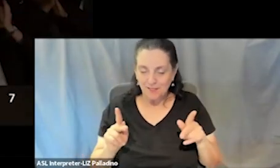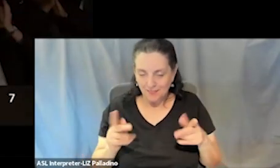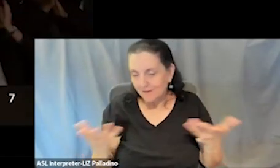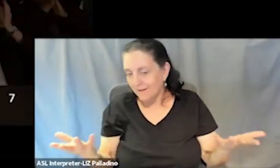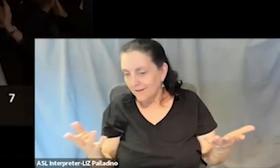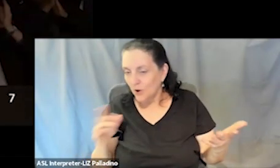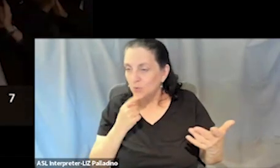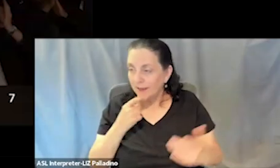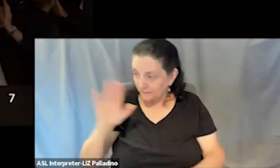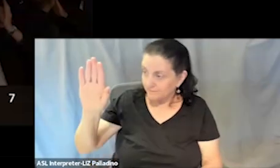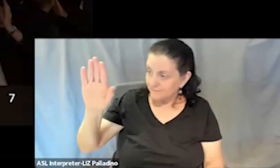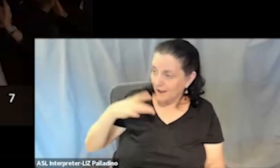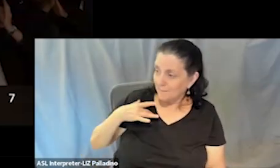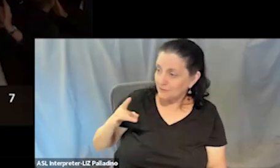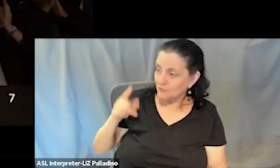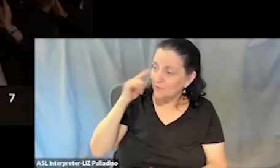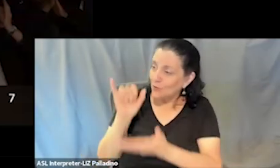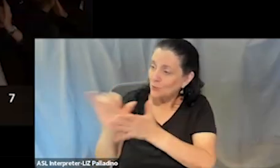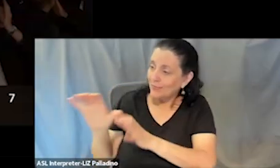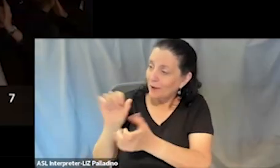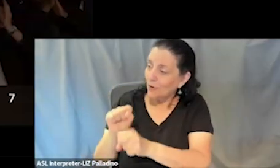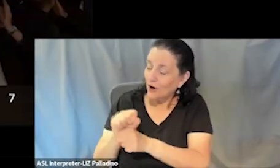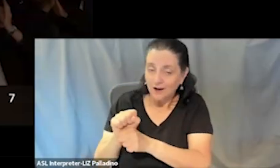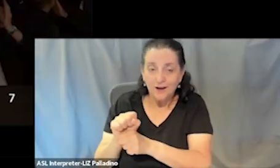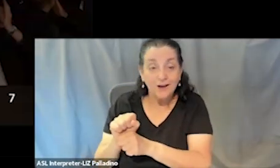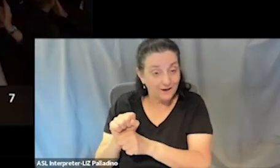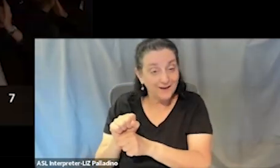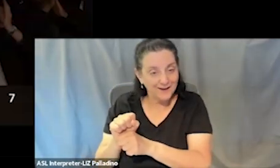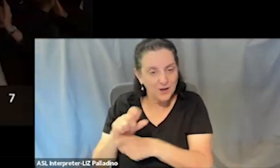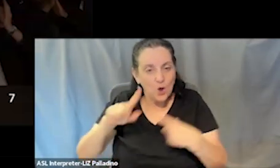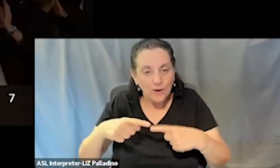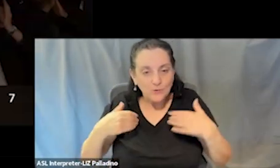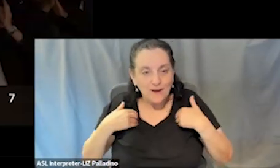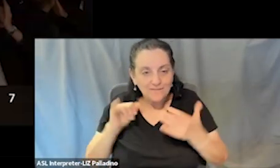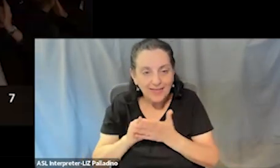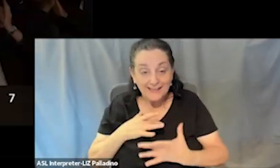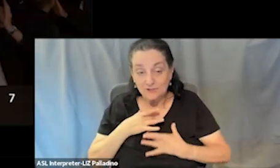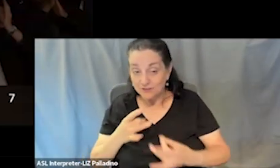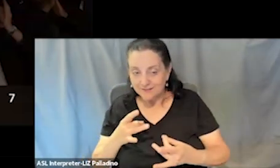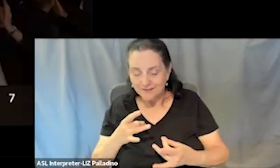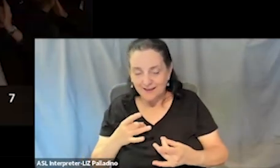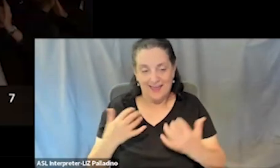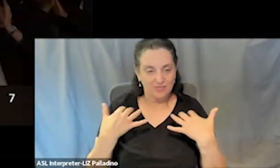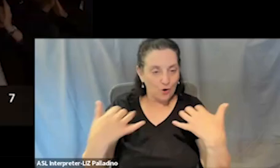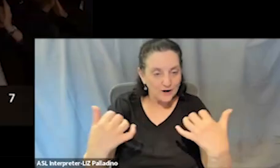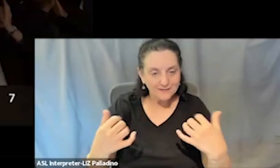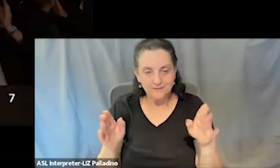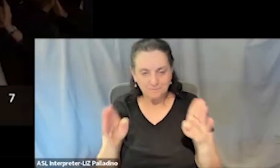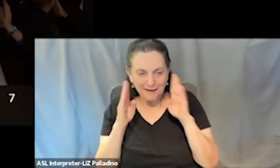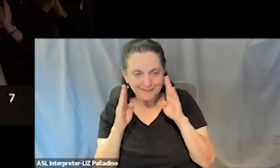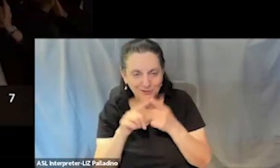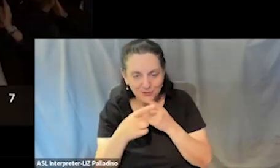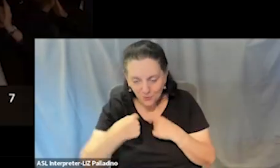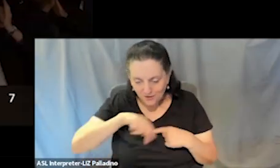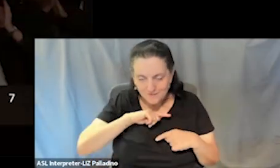raise their hand and say, we're interested in the work. Once you have that sort of pool or audience and making sure you're collecting